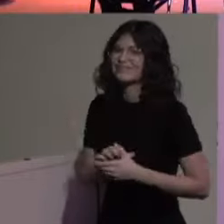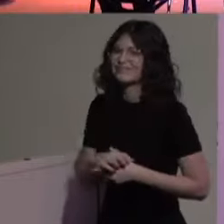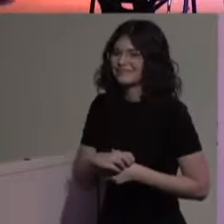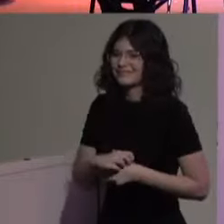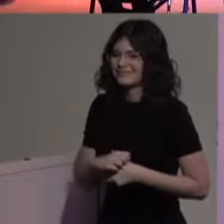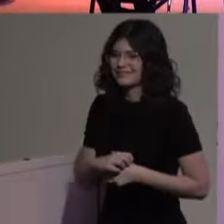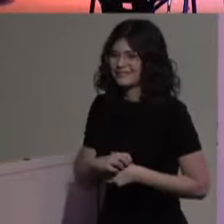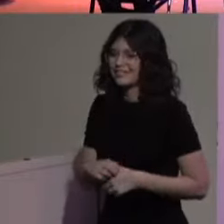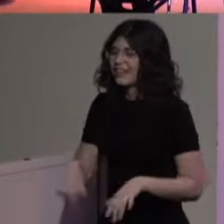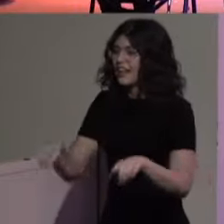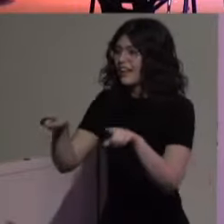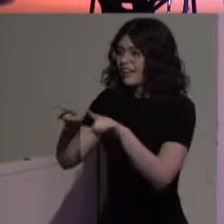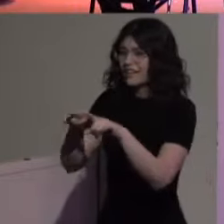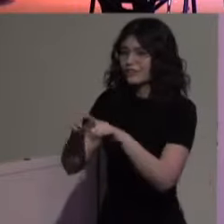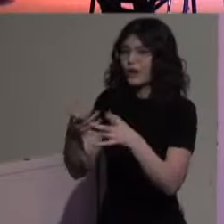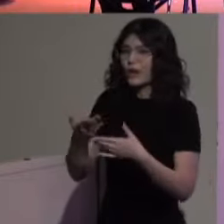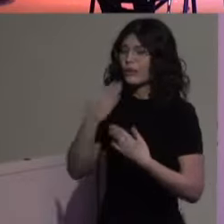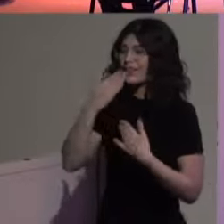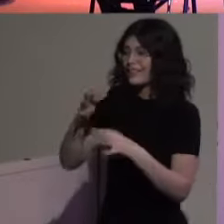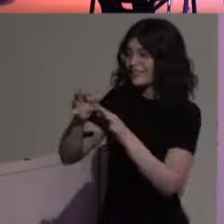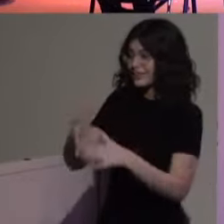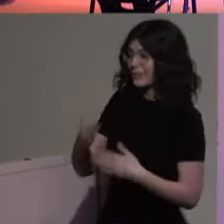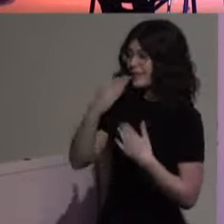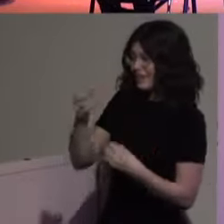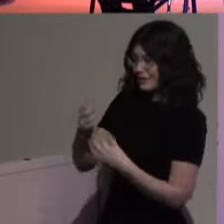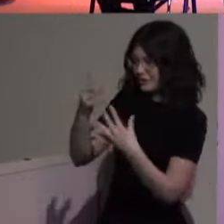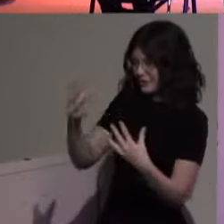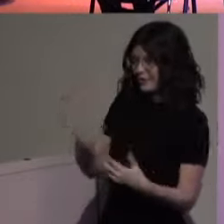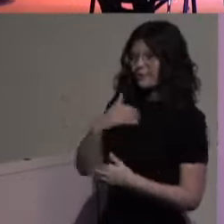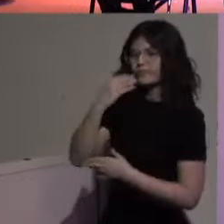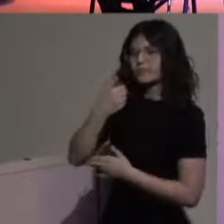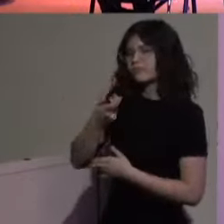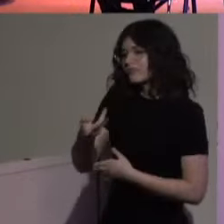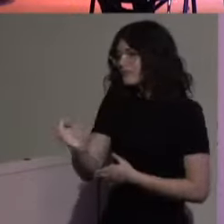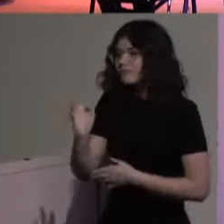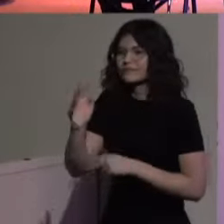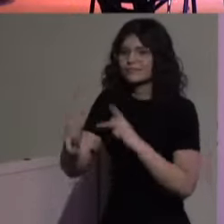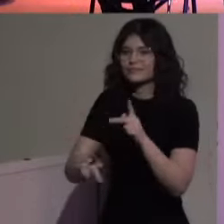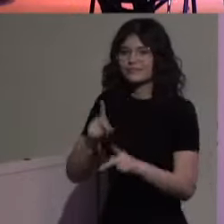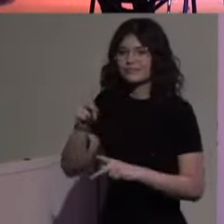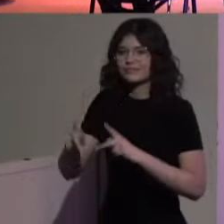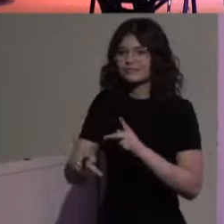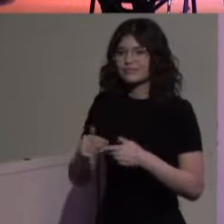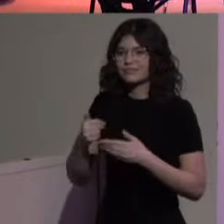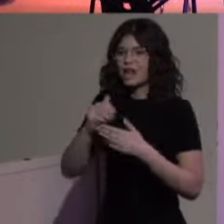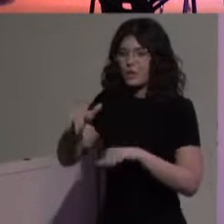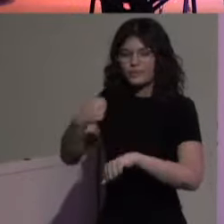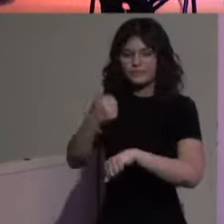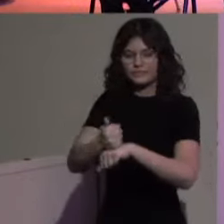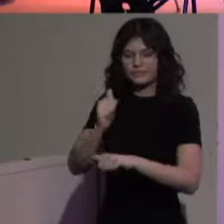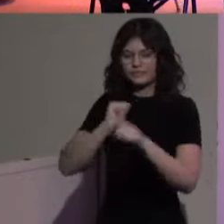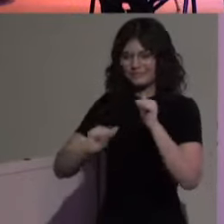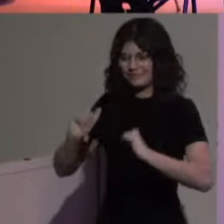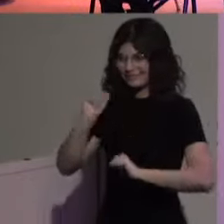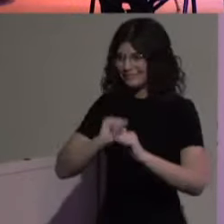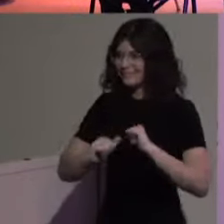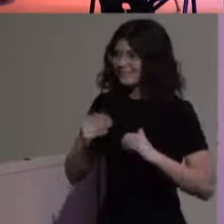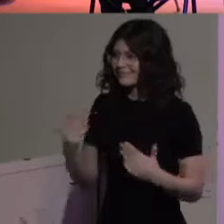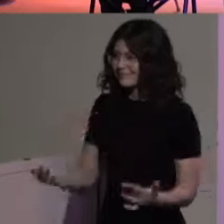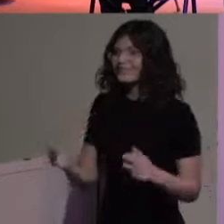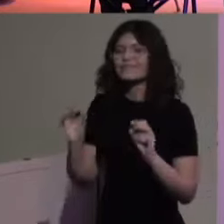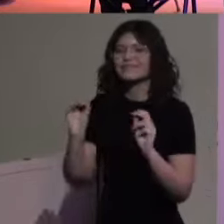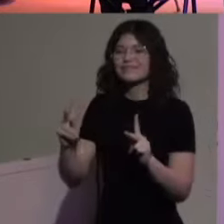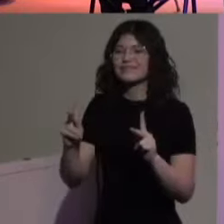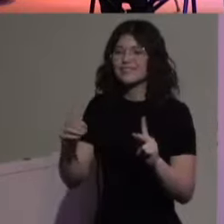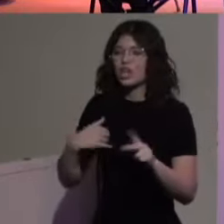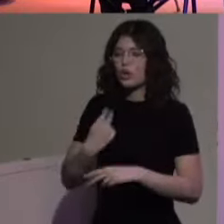I also want to thank the interpreter. Thank you so much. And I know so many people that helps make this show happen. So,